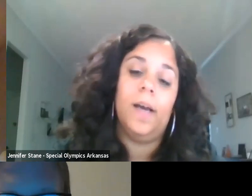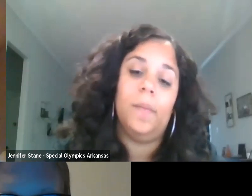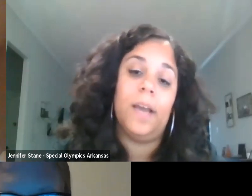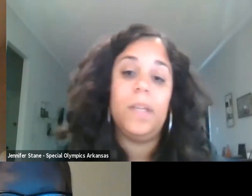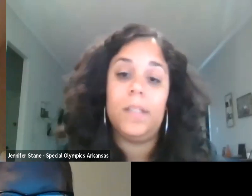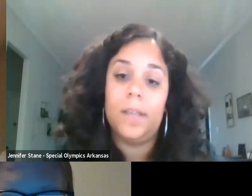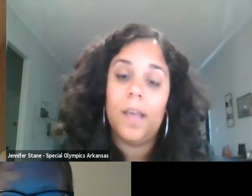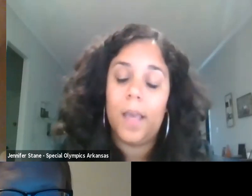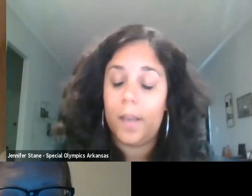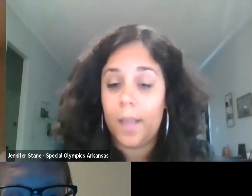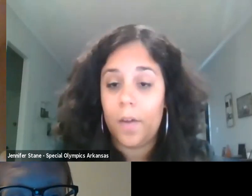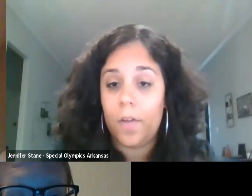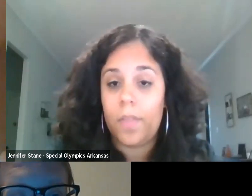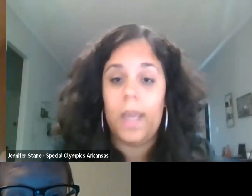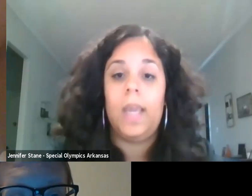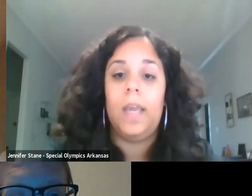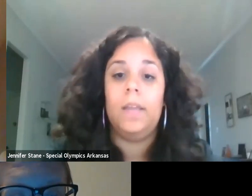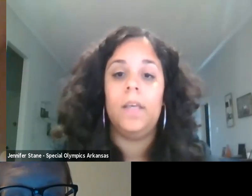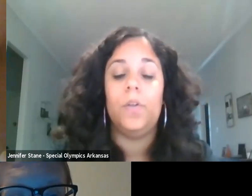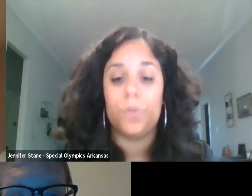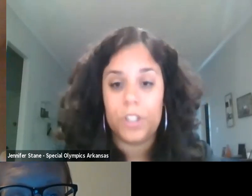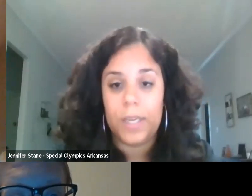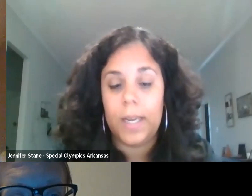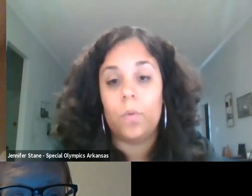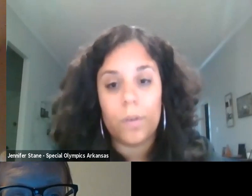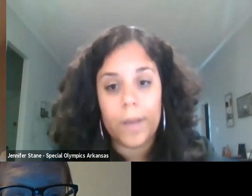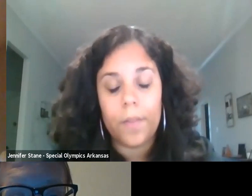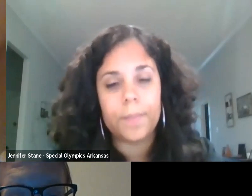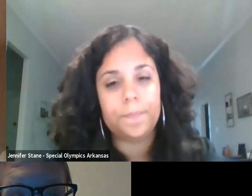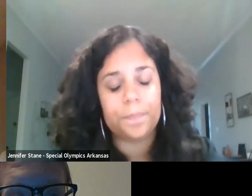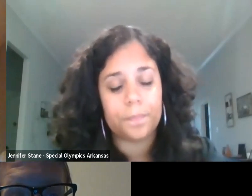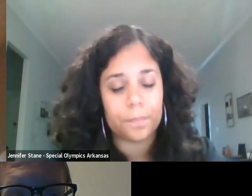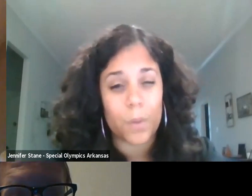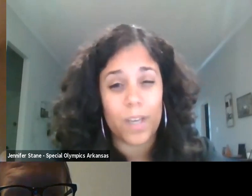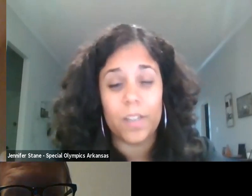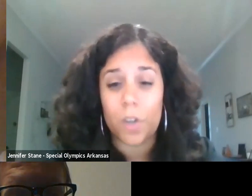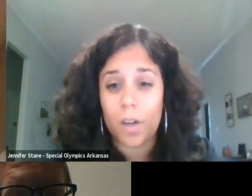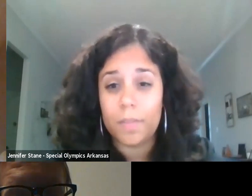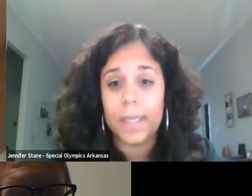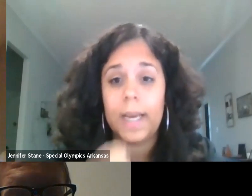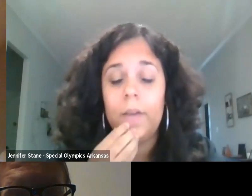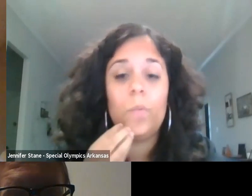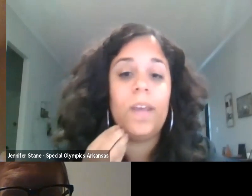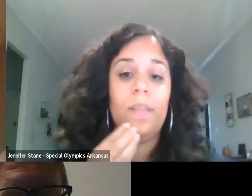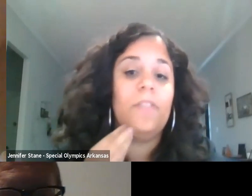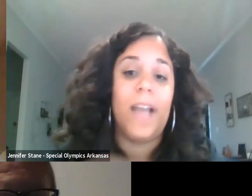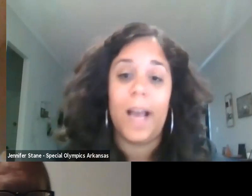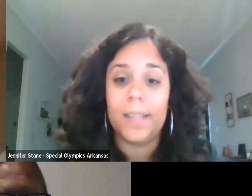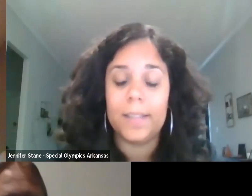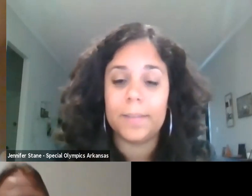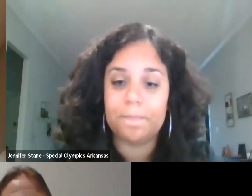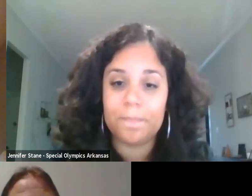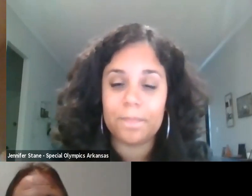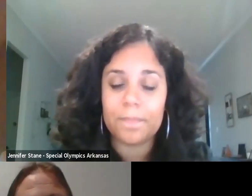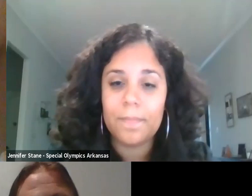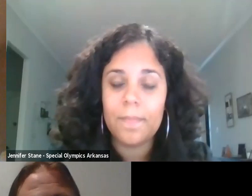on diabetes and health and nutrition and oral health. We're going to start off tonight with my friend